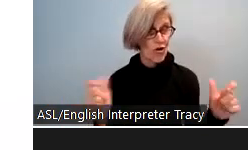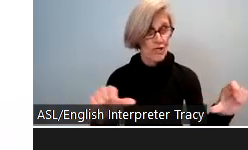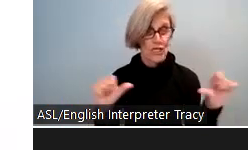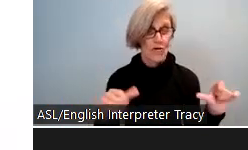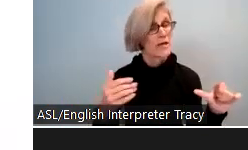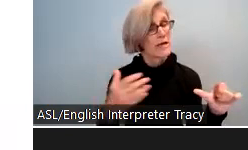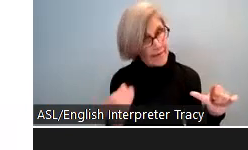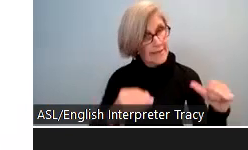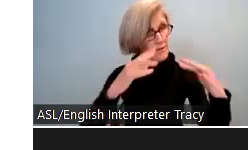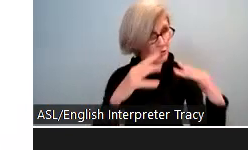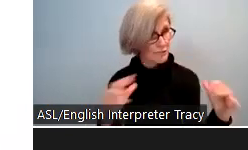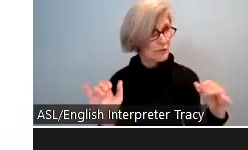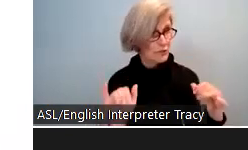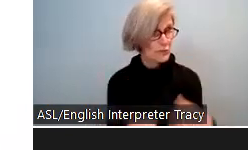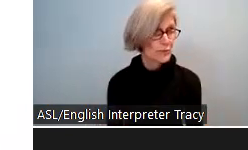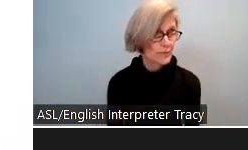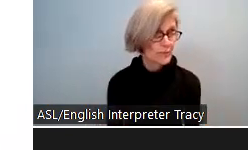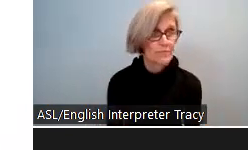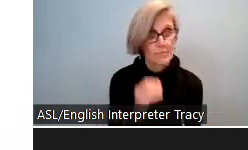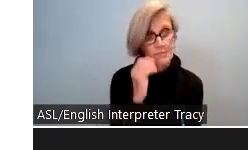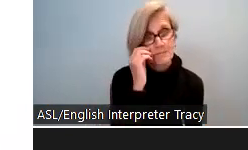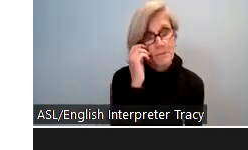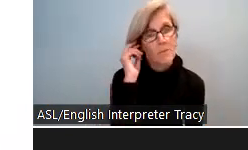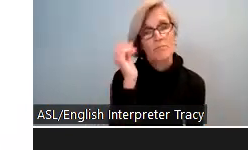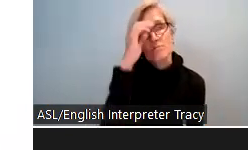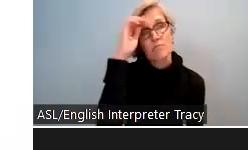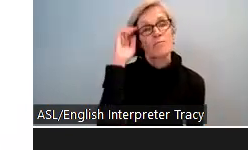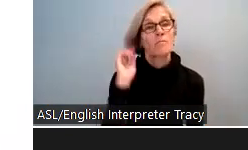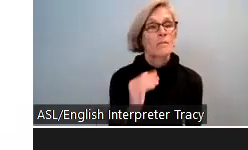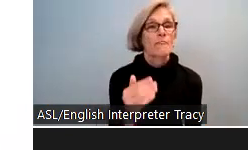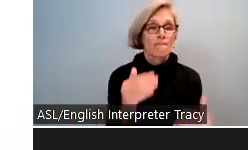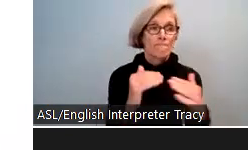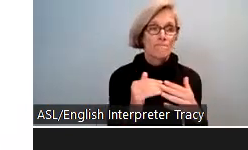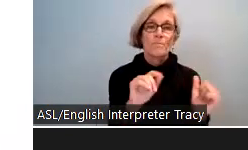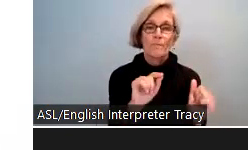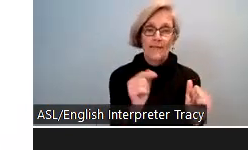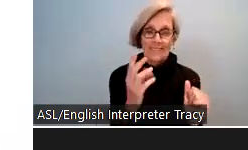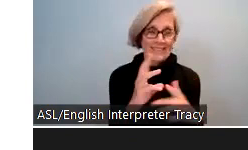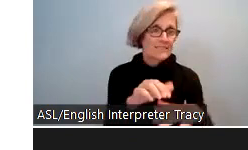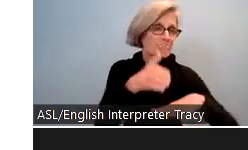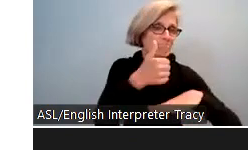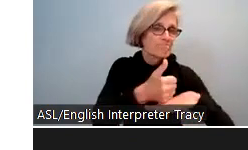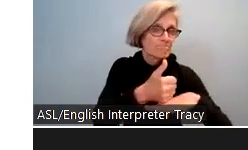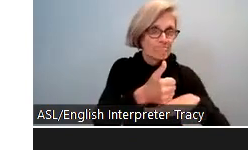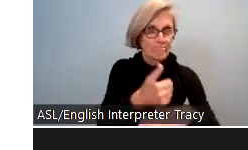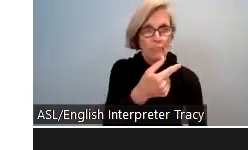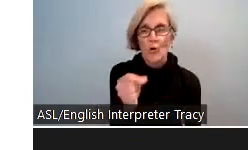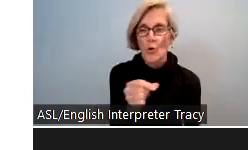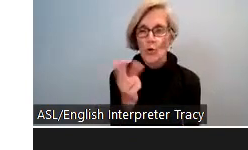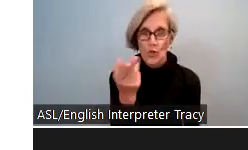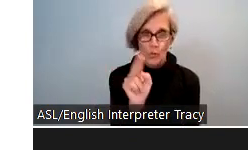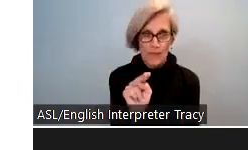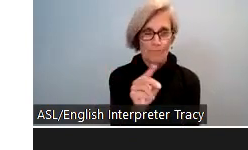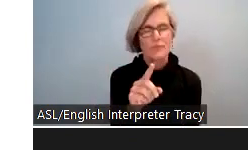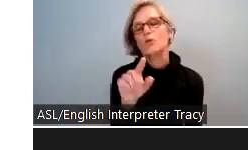In 2015, SCAG developed Go Human, which launched a media campaign,